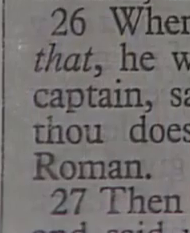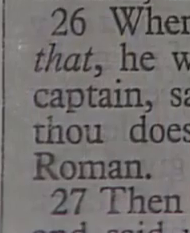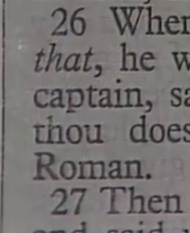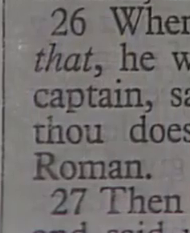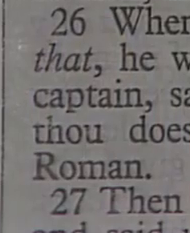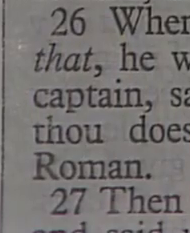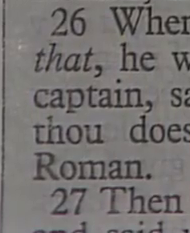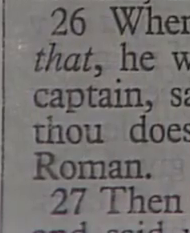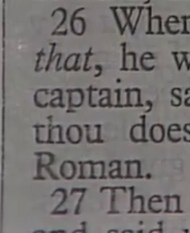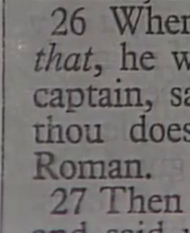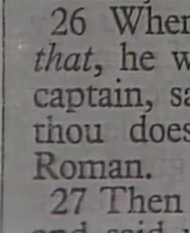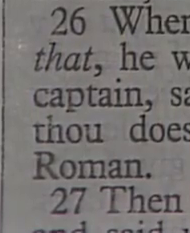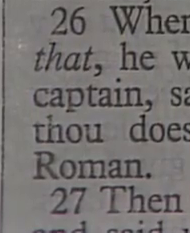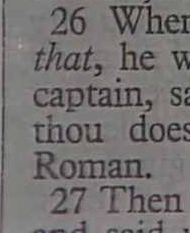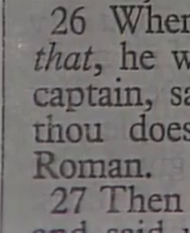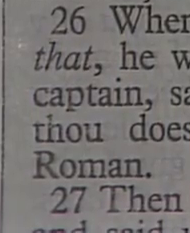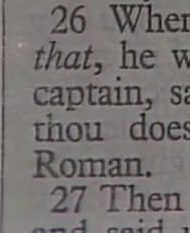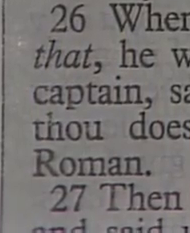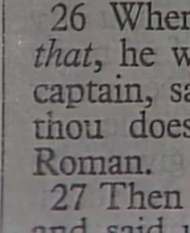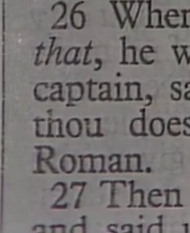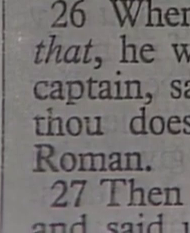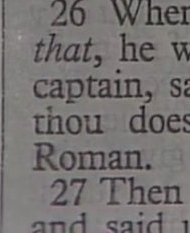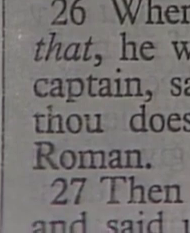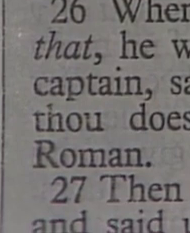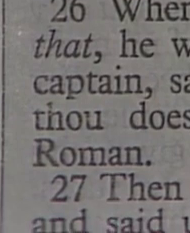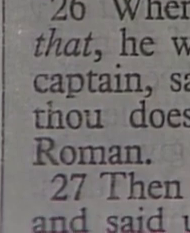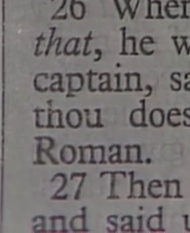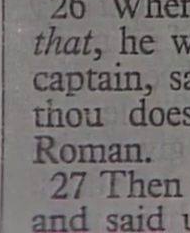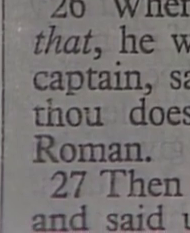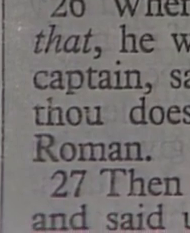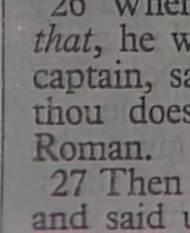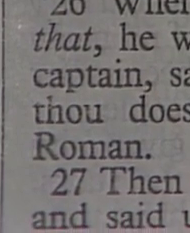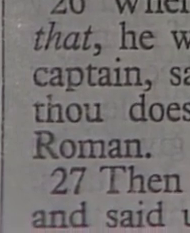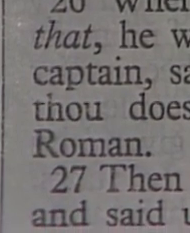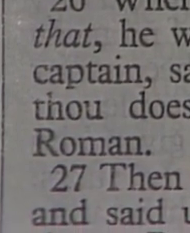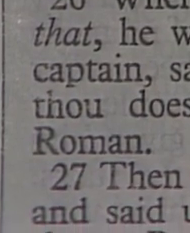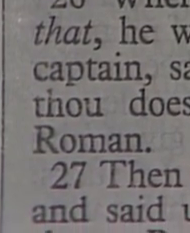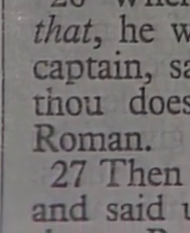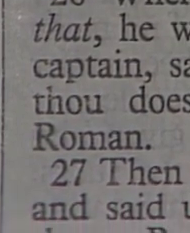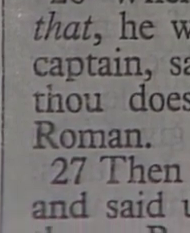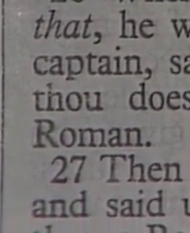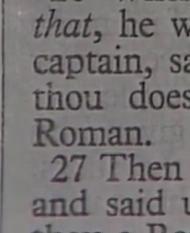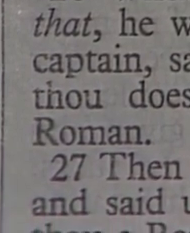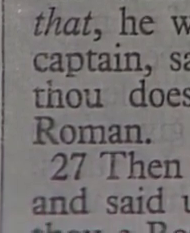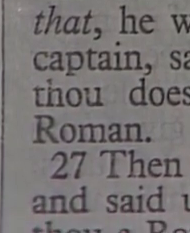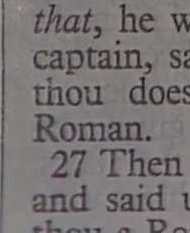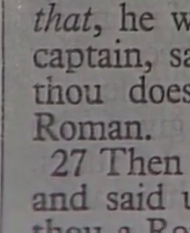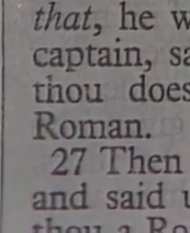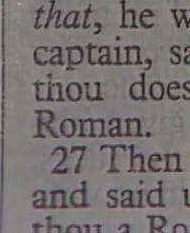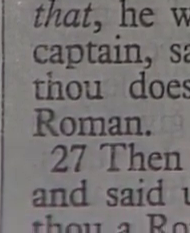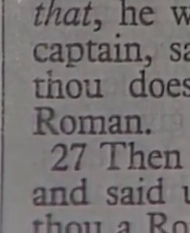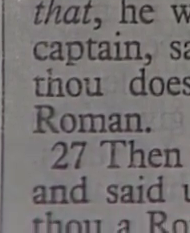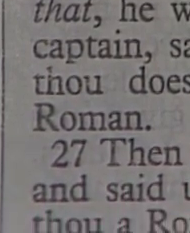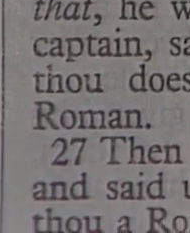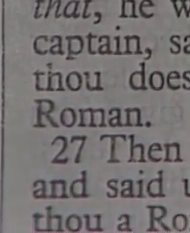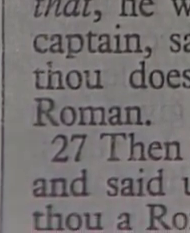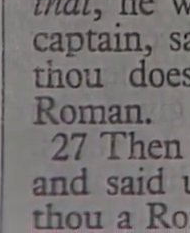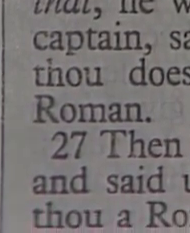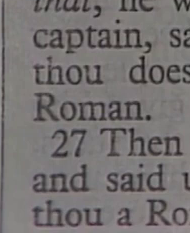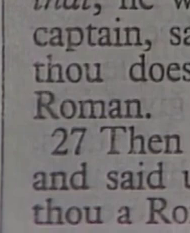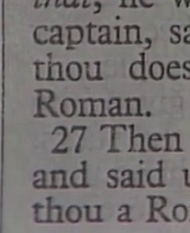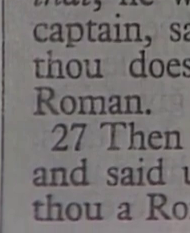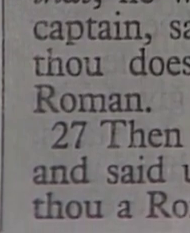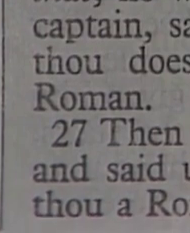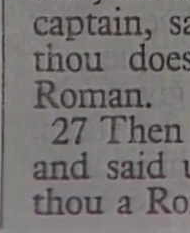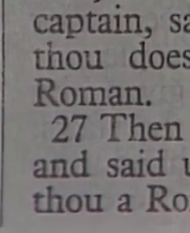And as they bound him with thongs, Paul said unto the centurion that stood by, "Is it lawful for you to scourge a man